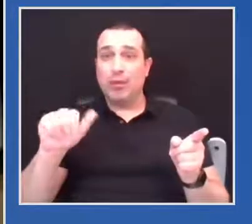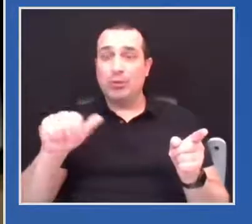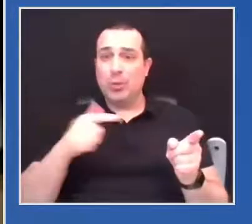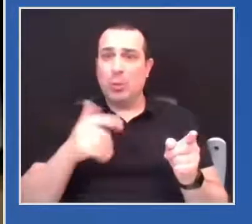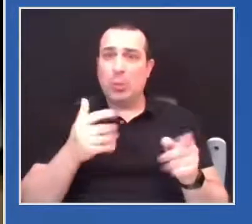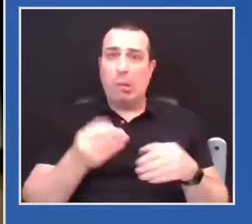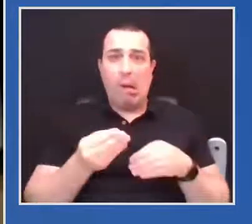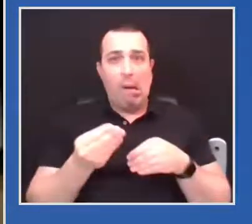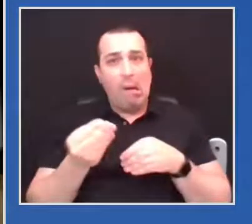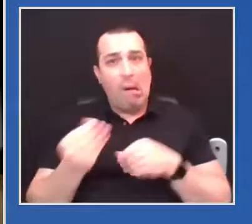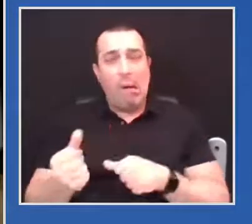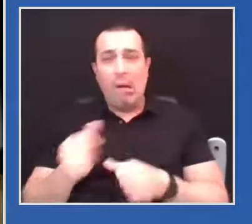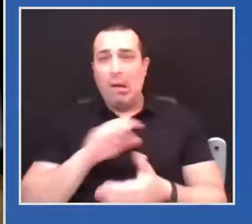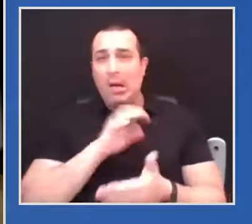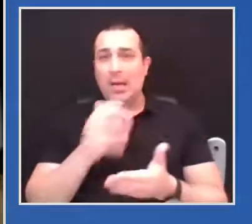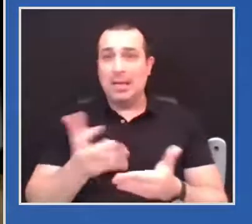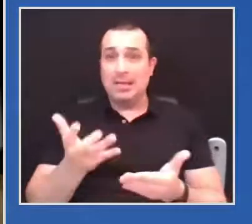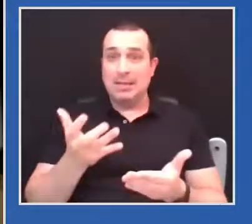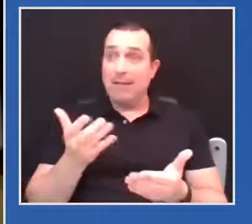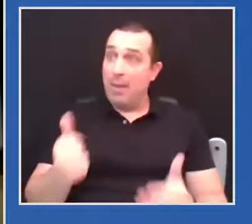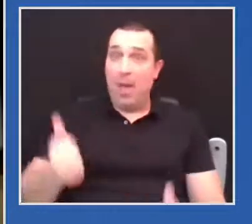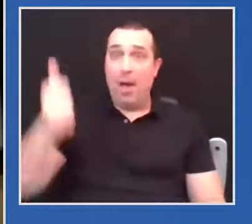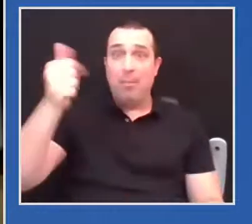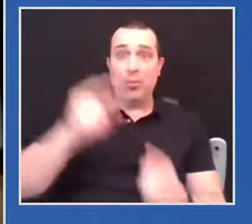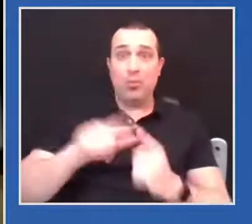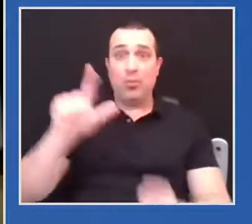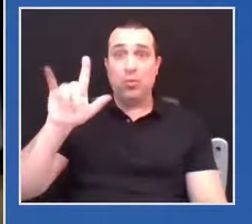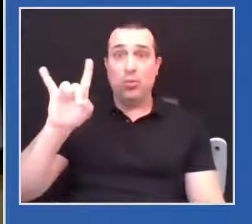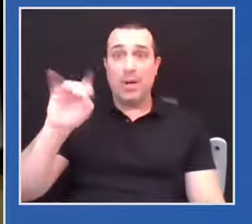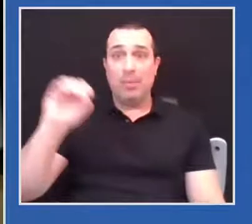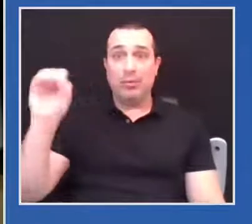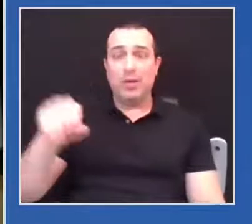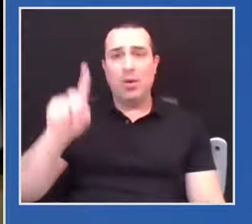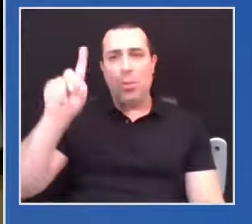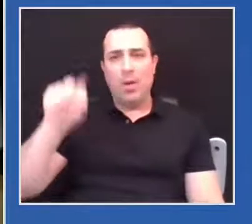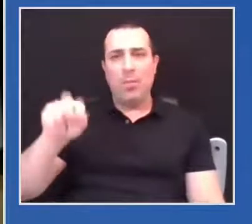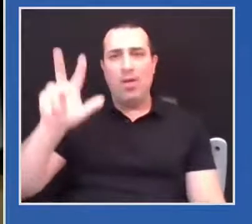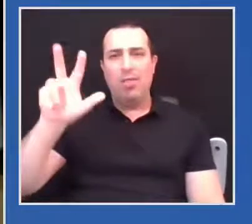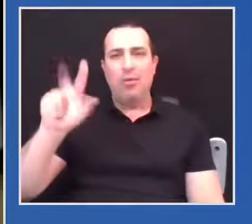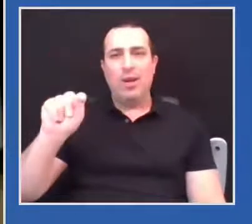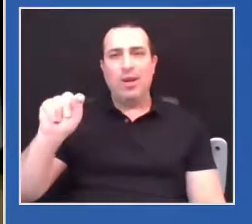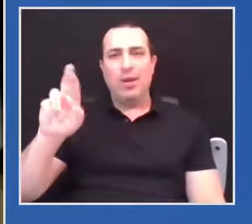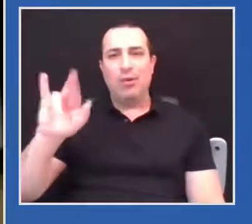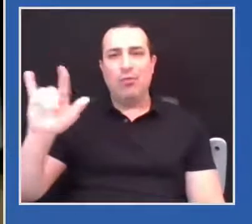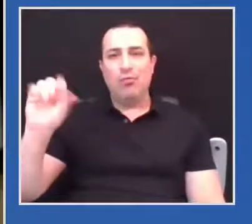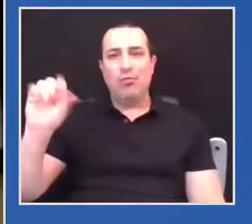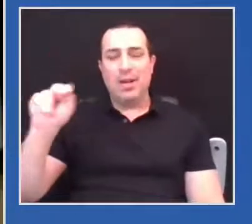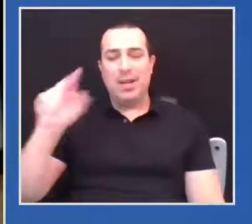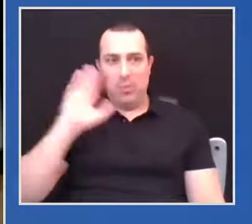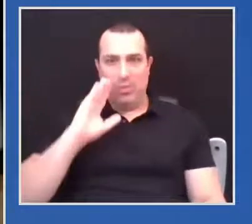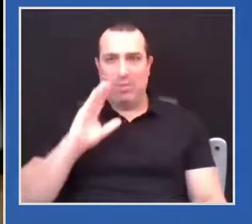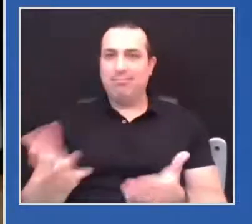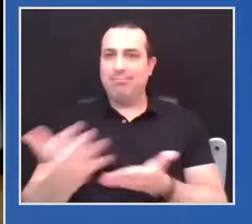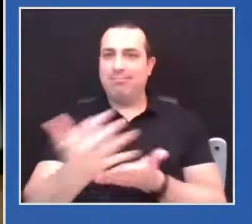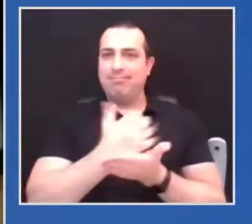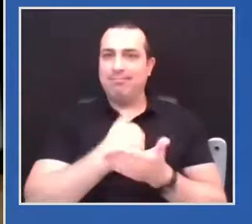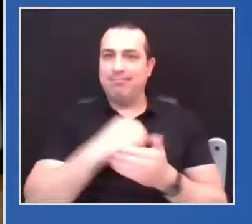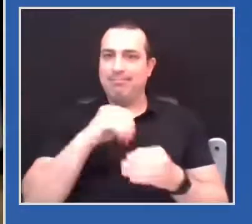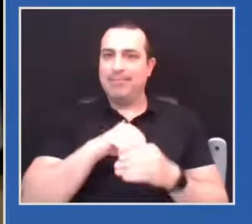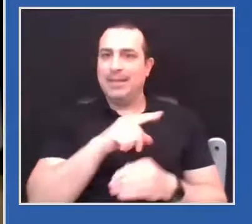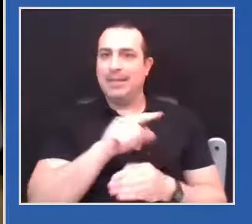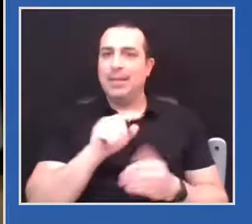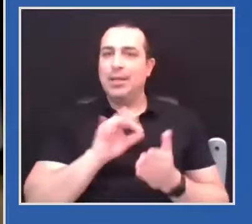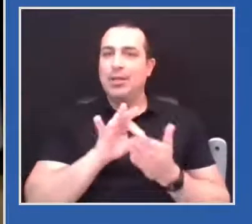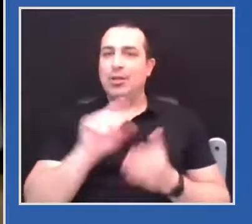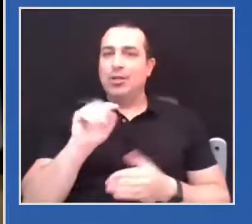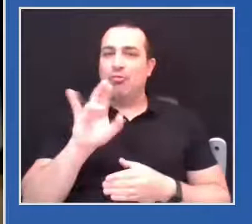we raise it back to 28%, $1.3 trillion will come into the Treasury over the next decade, instead of giving big